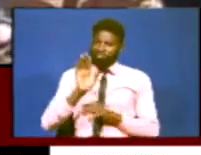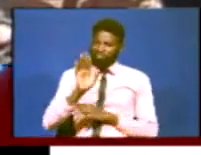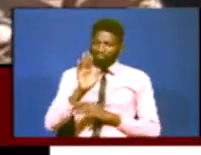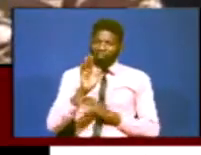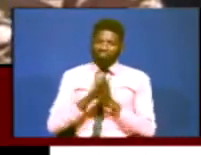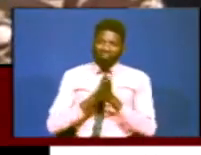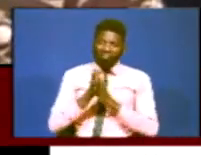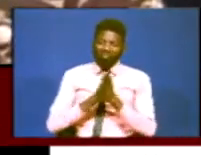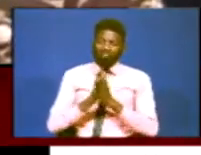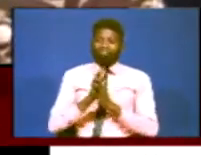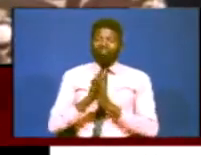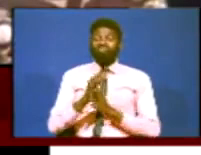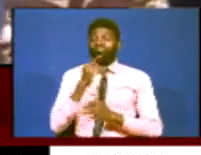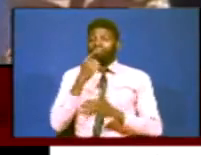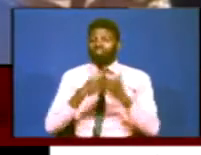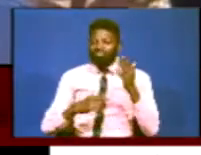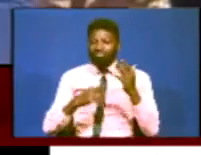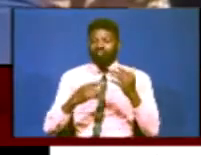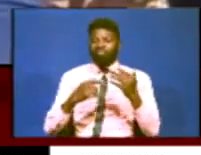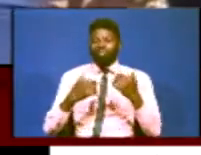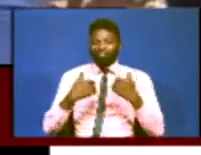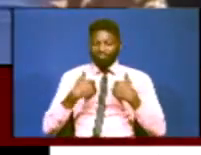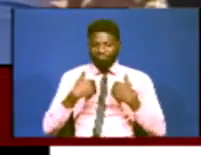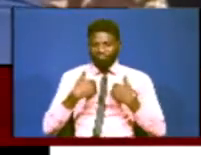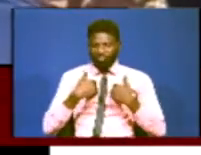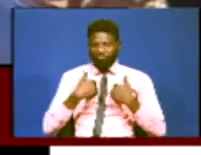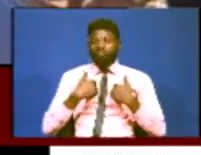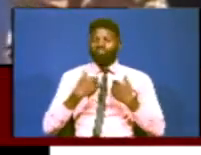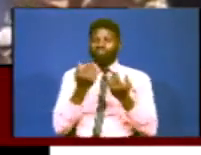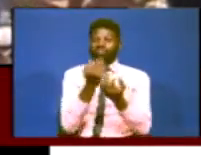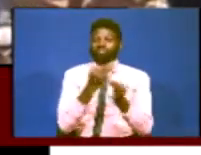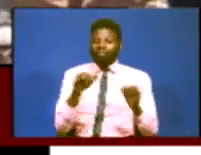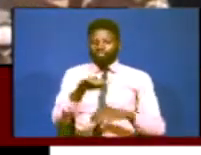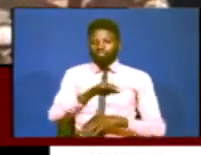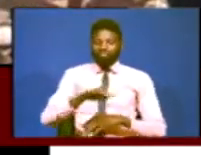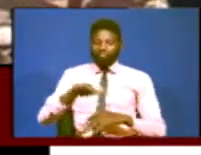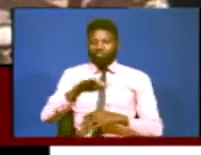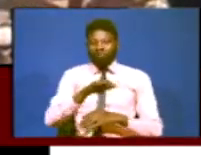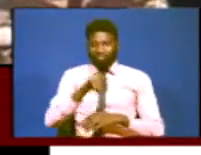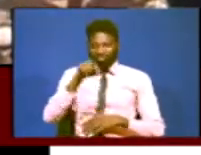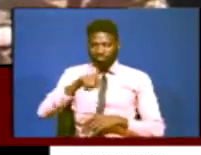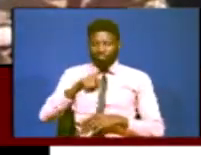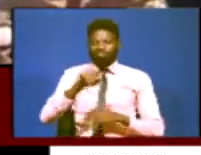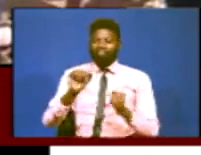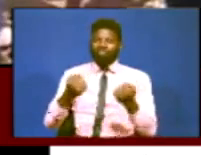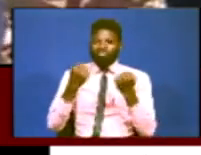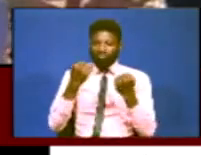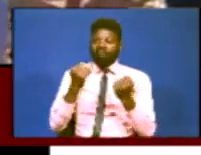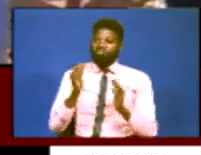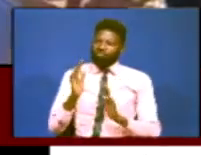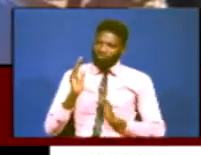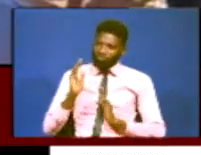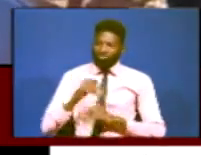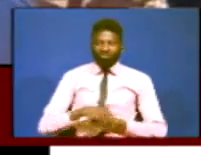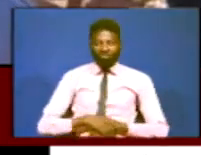and democratic society that is safe and secure. You are the custodians of our freedom and